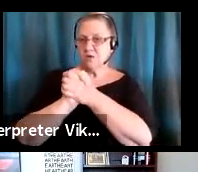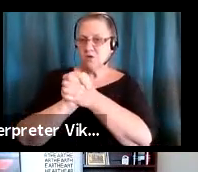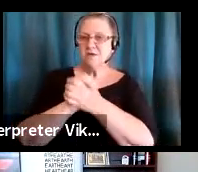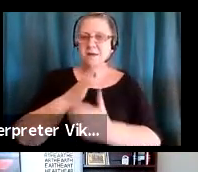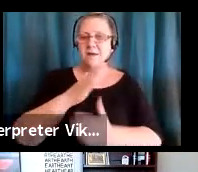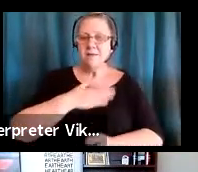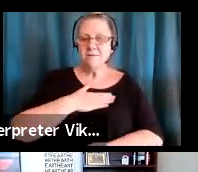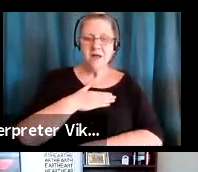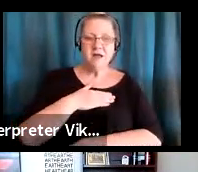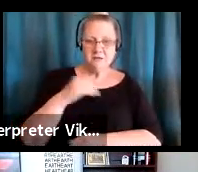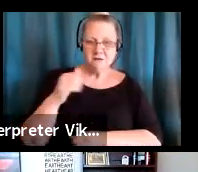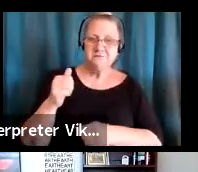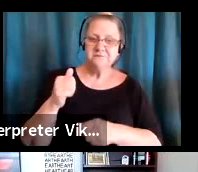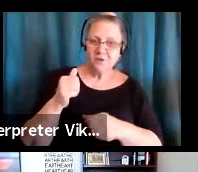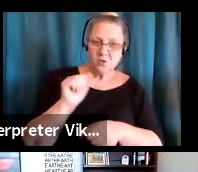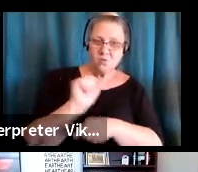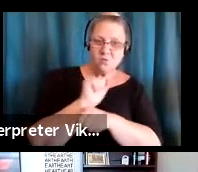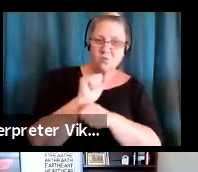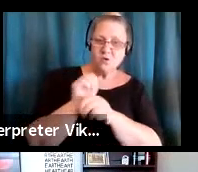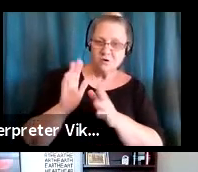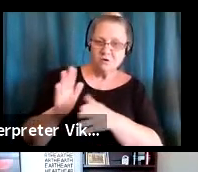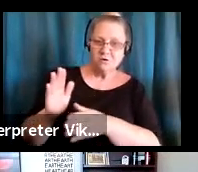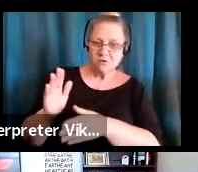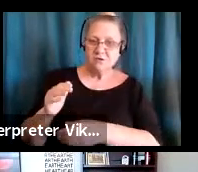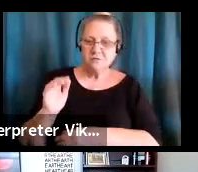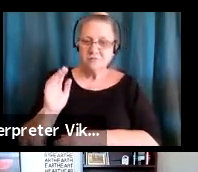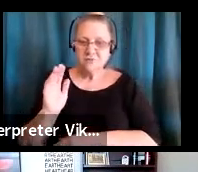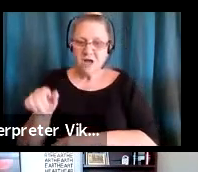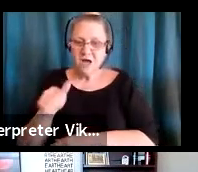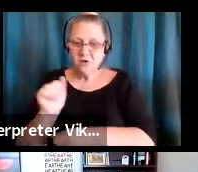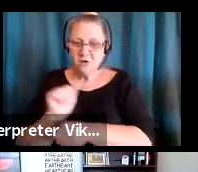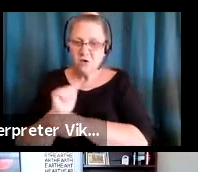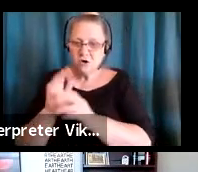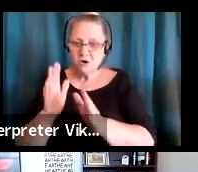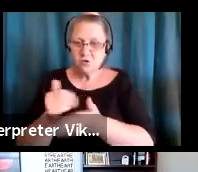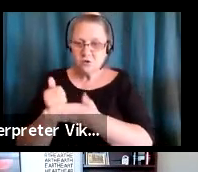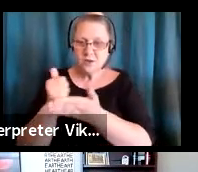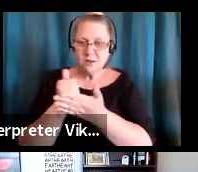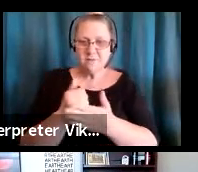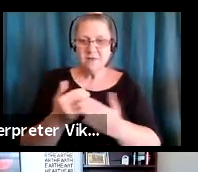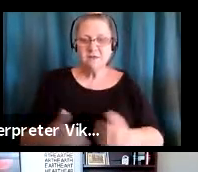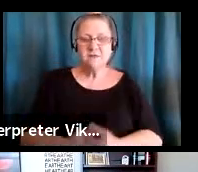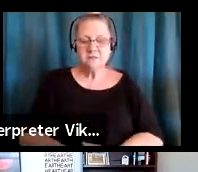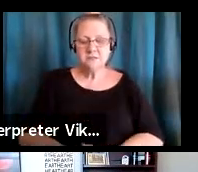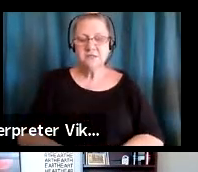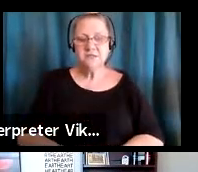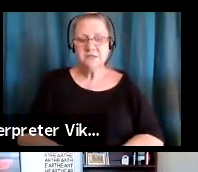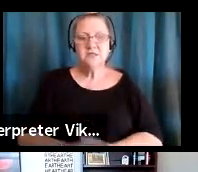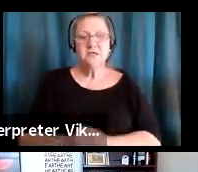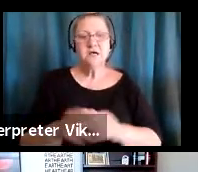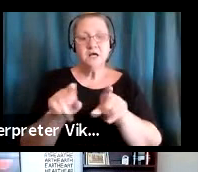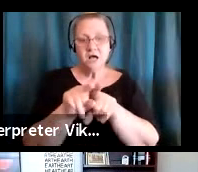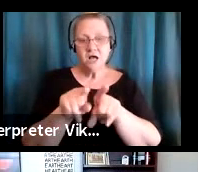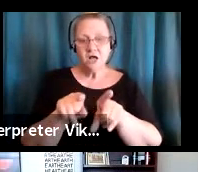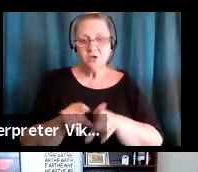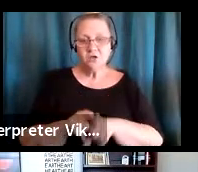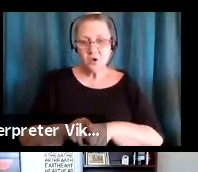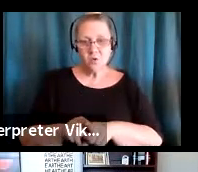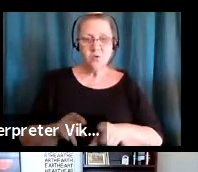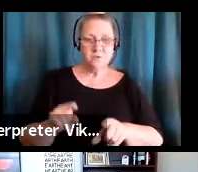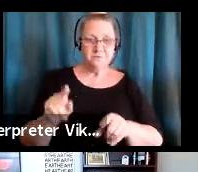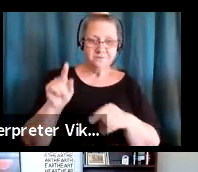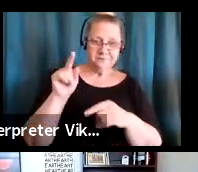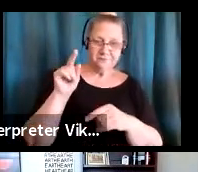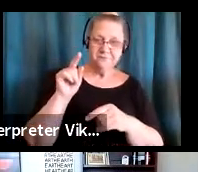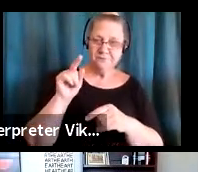this. Additionally, we know that the governor has been doing an amazing job of going across the state and talking about California roaring